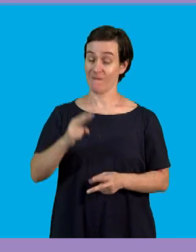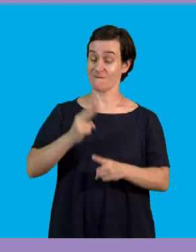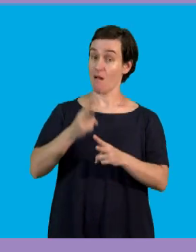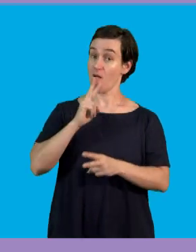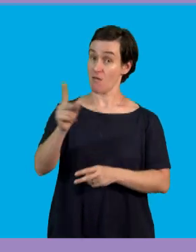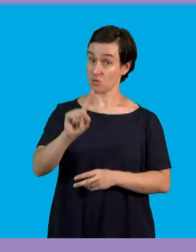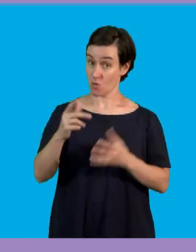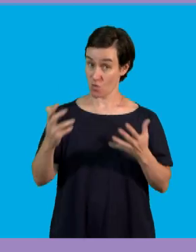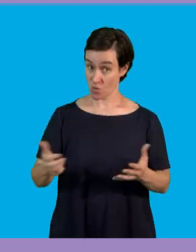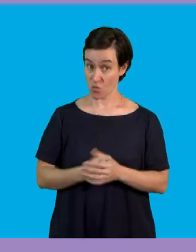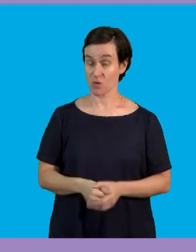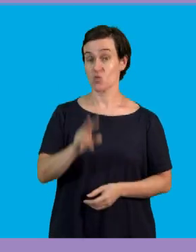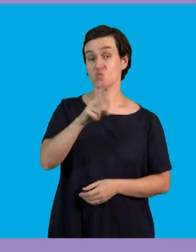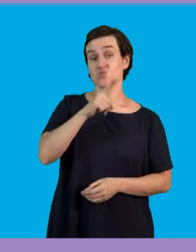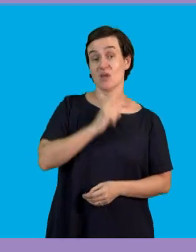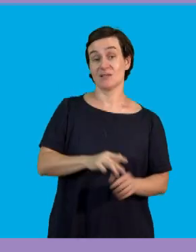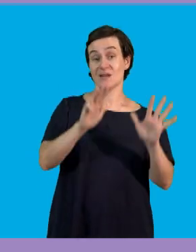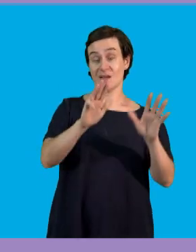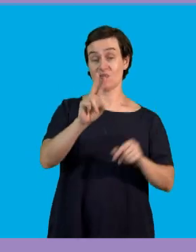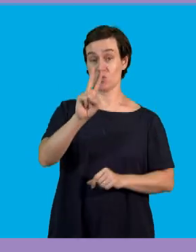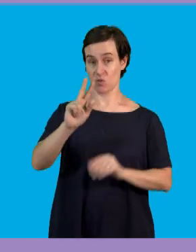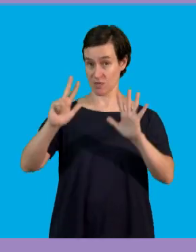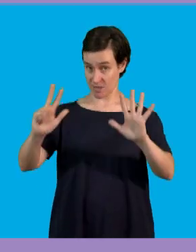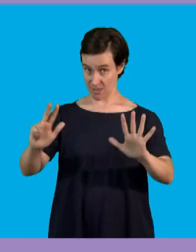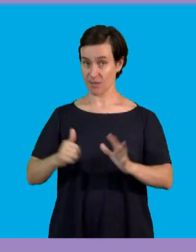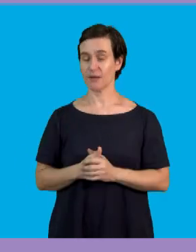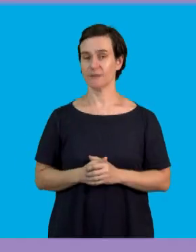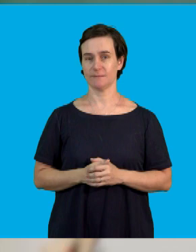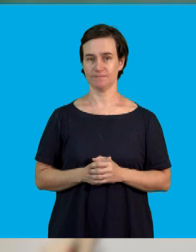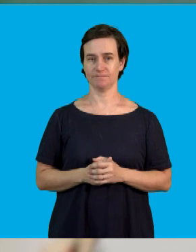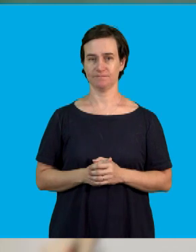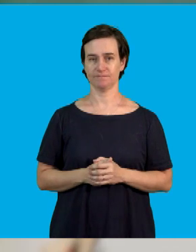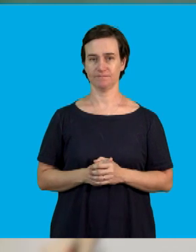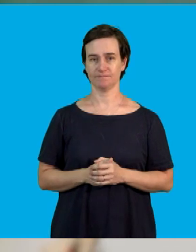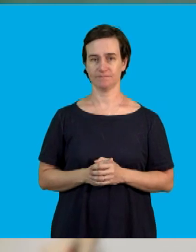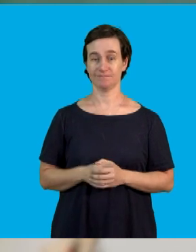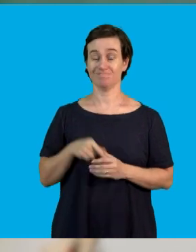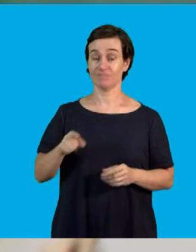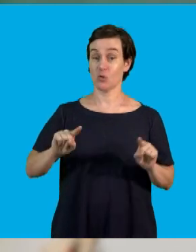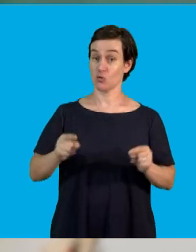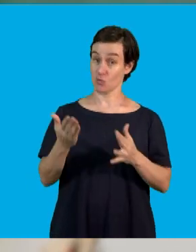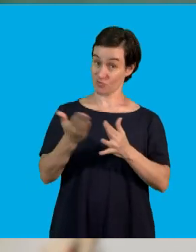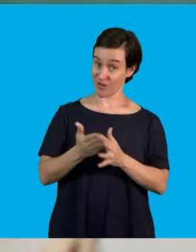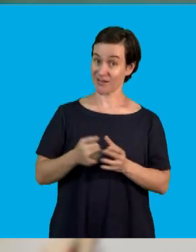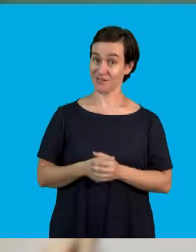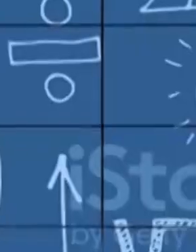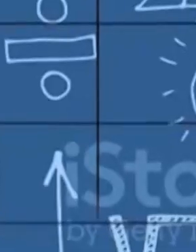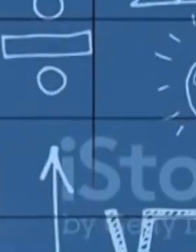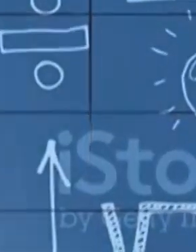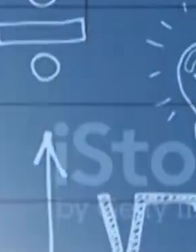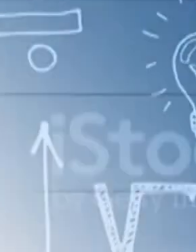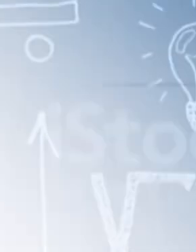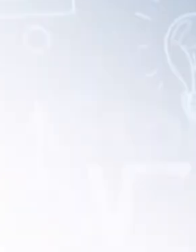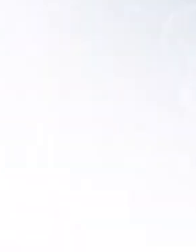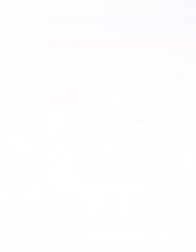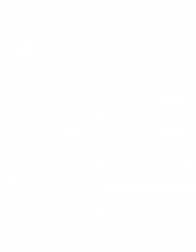there is going to be 2,928. Let's quickly go to an ad break and then we'll see you just now.